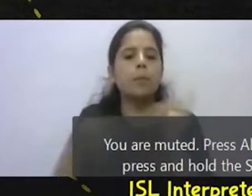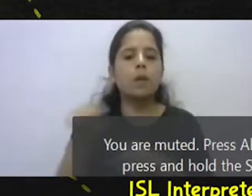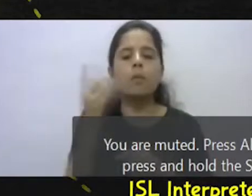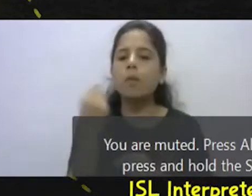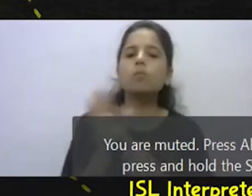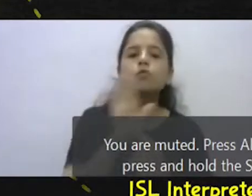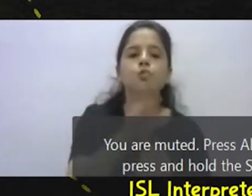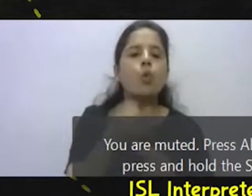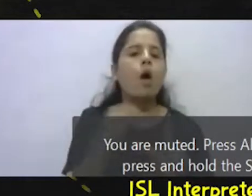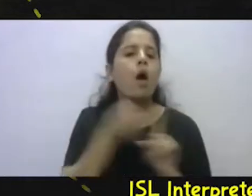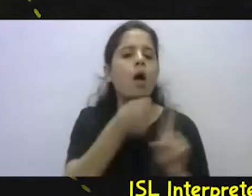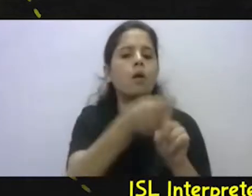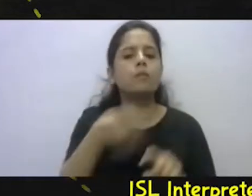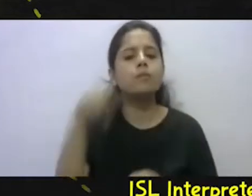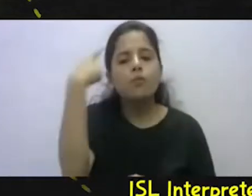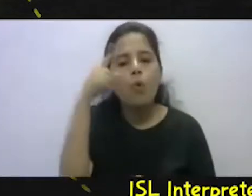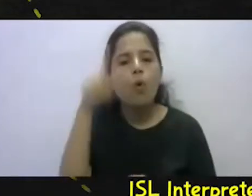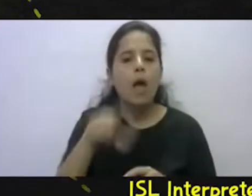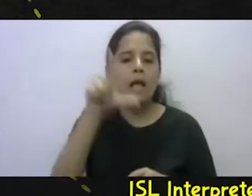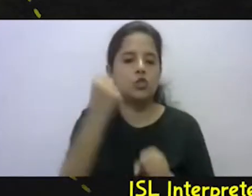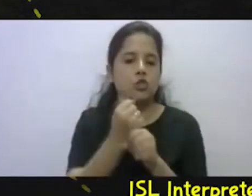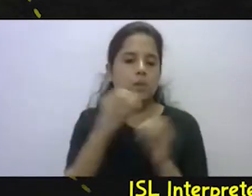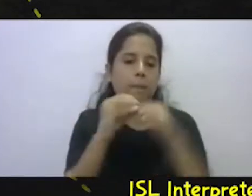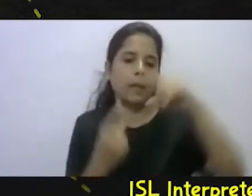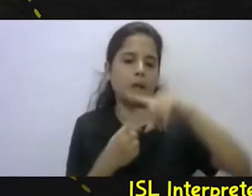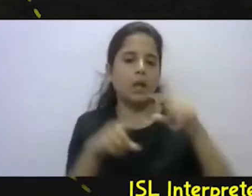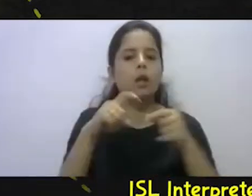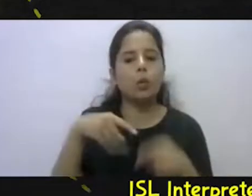and advocated for LGBTQ plus rights.